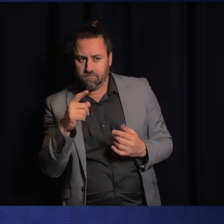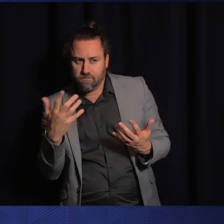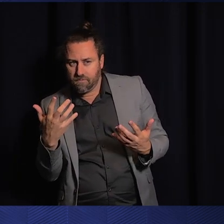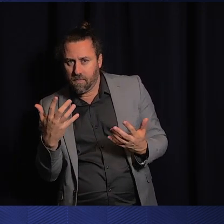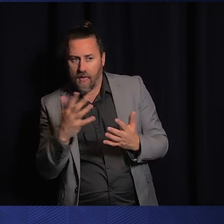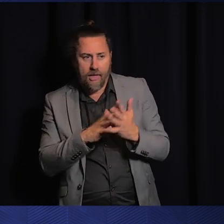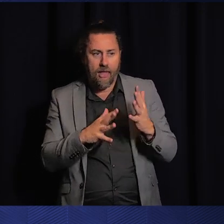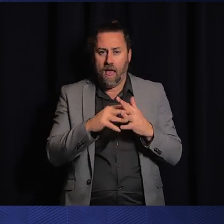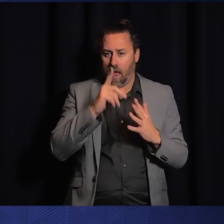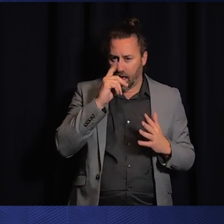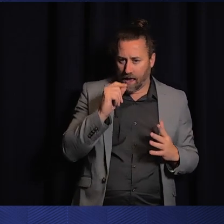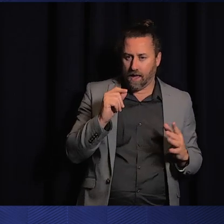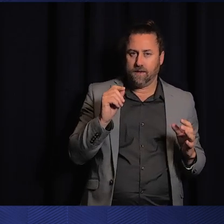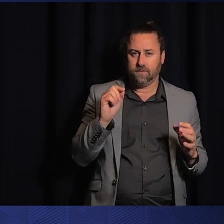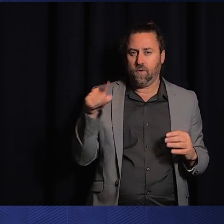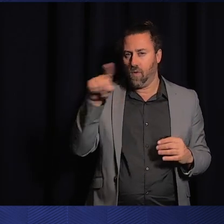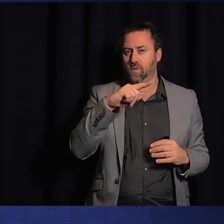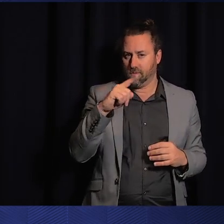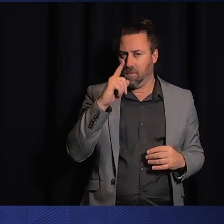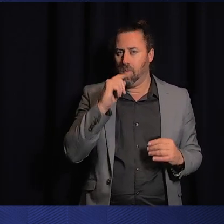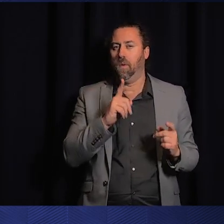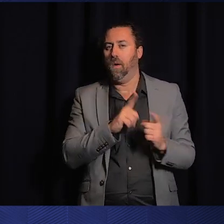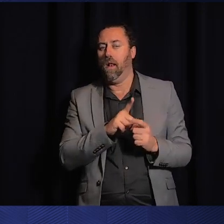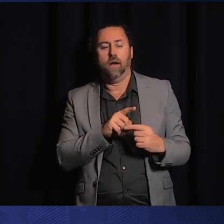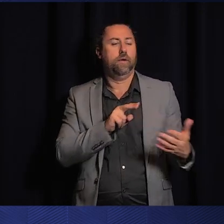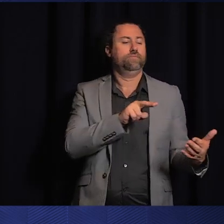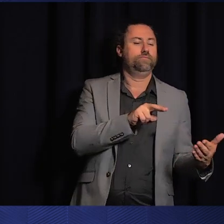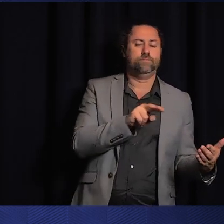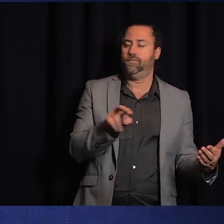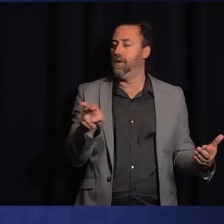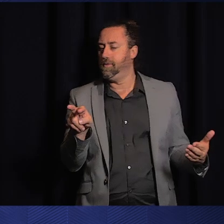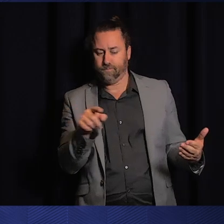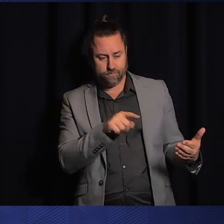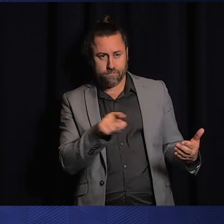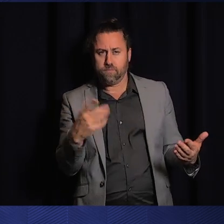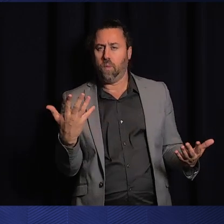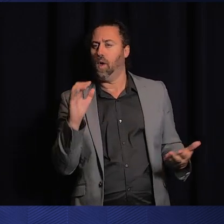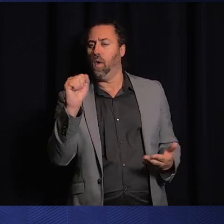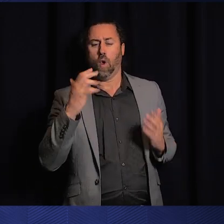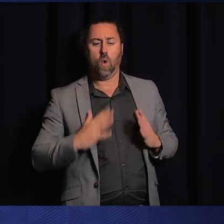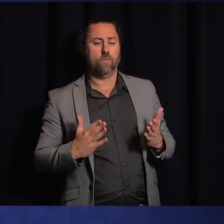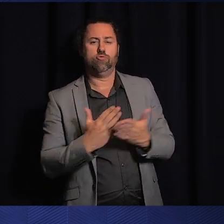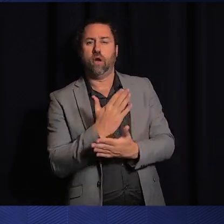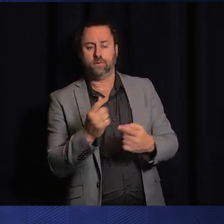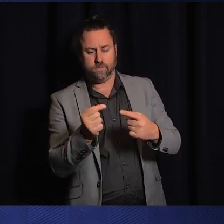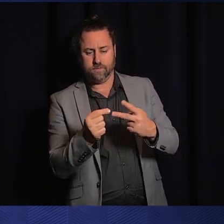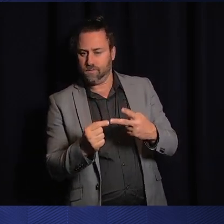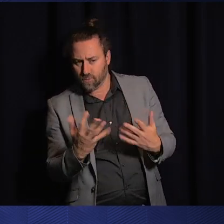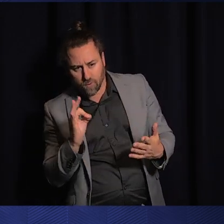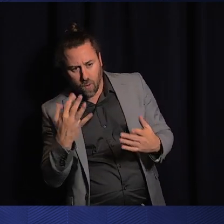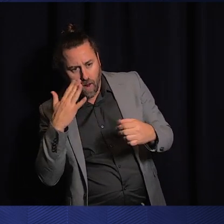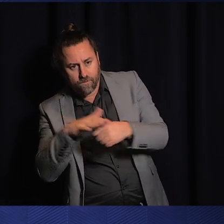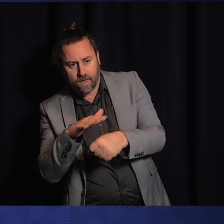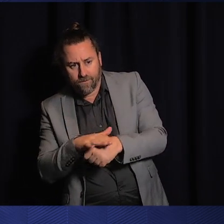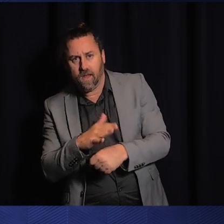work and coordinate and take the issue of human rights loss and damage forward?